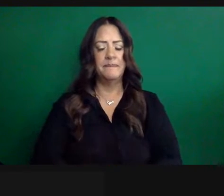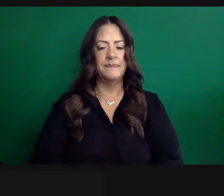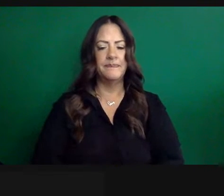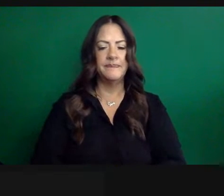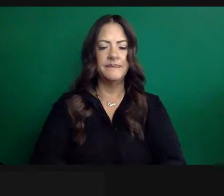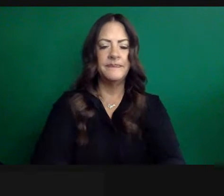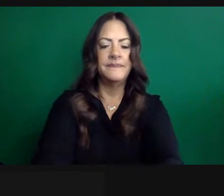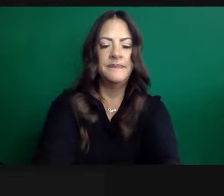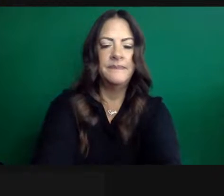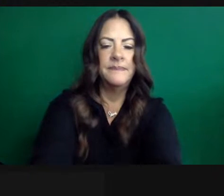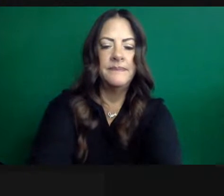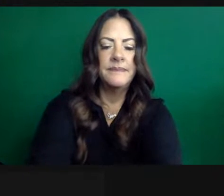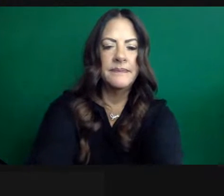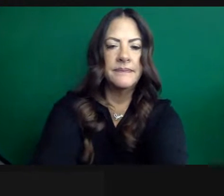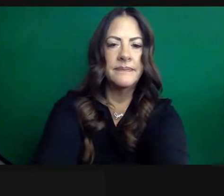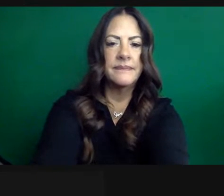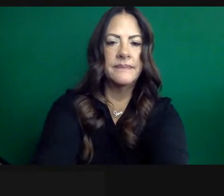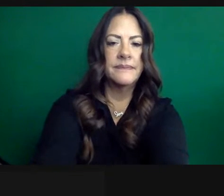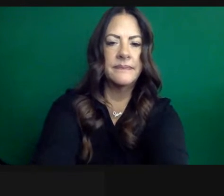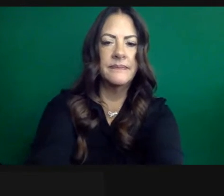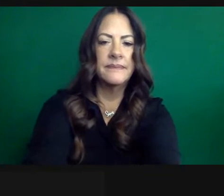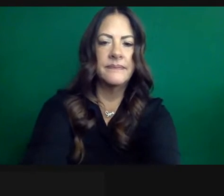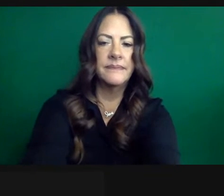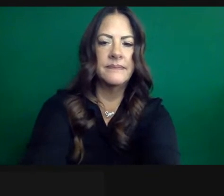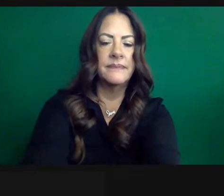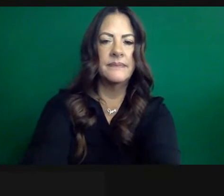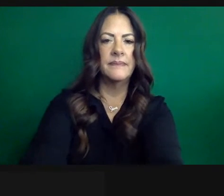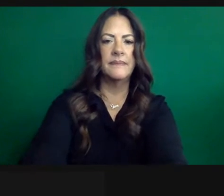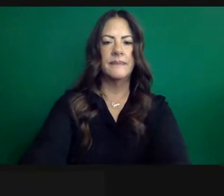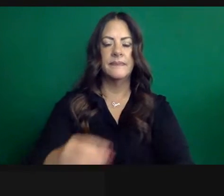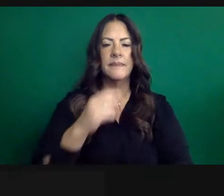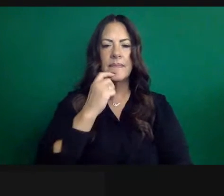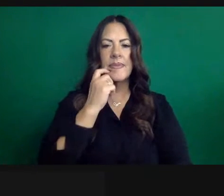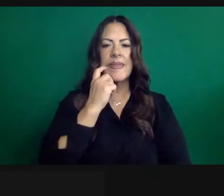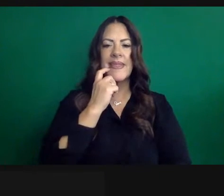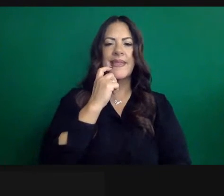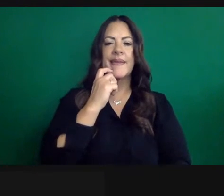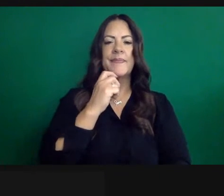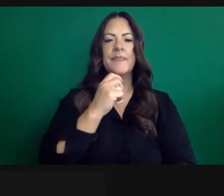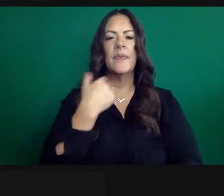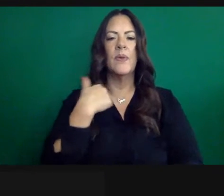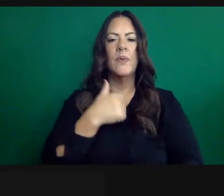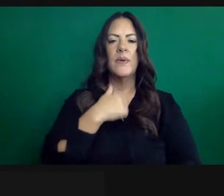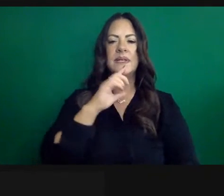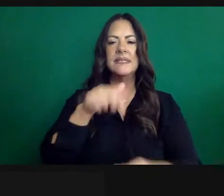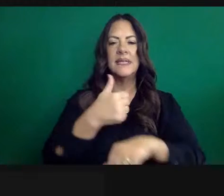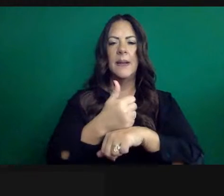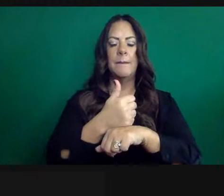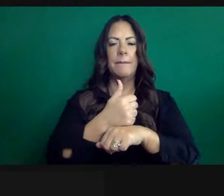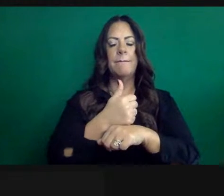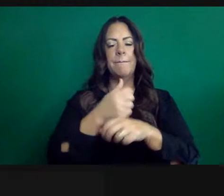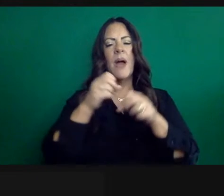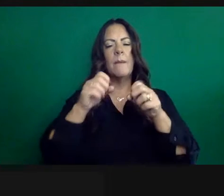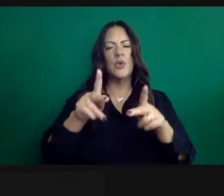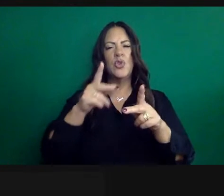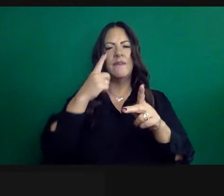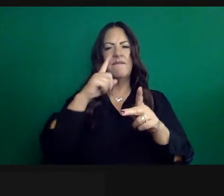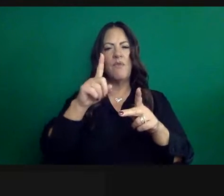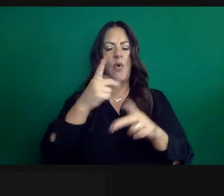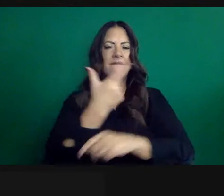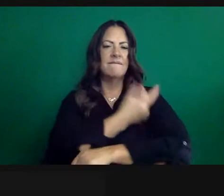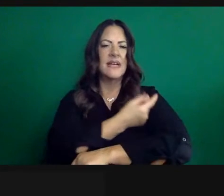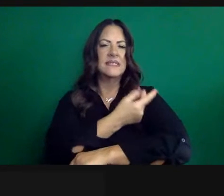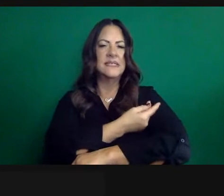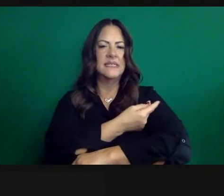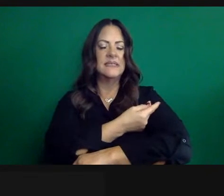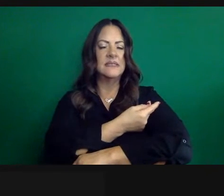really wanting to focus today on our master plan and setting up an opportunity to talk about vaccines later in the